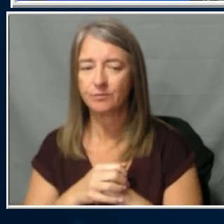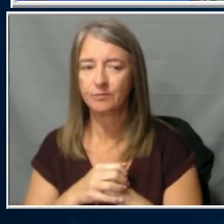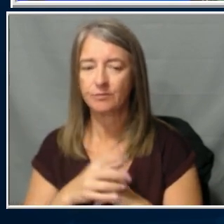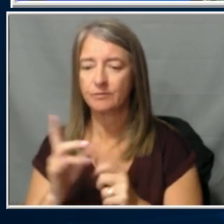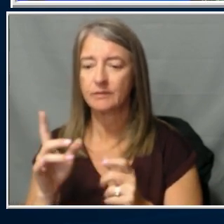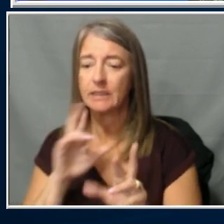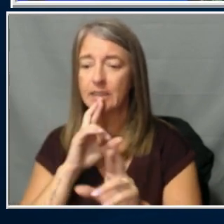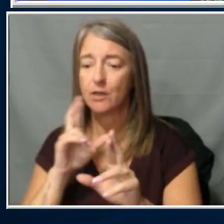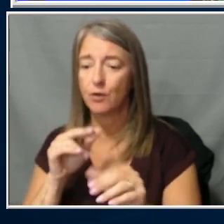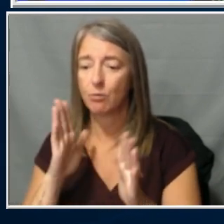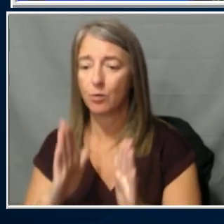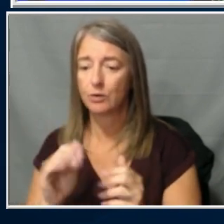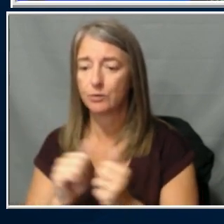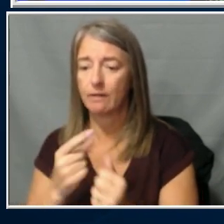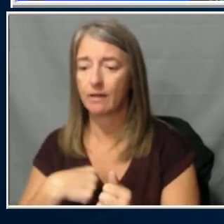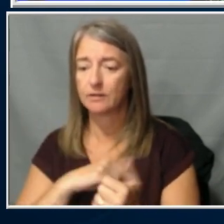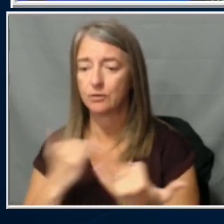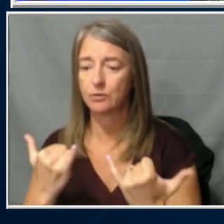reporters with us today?